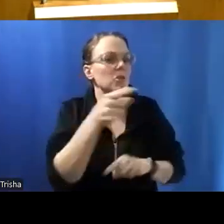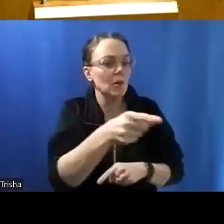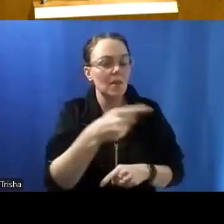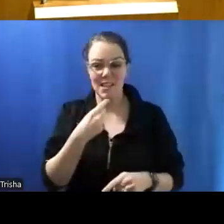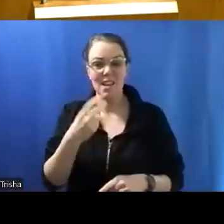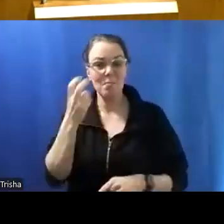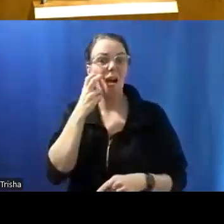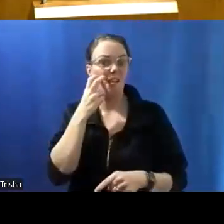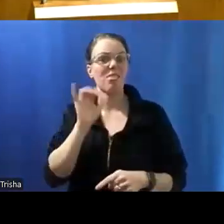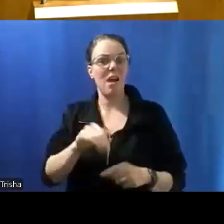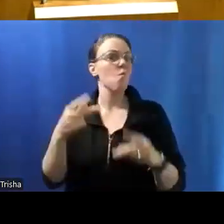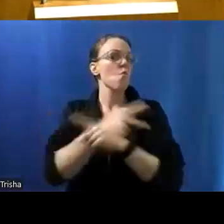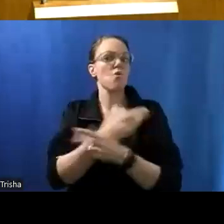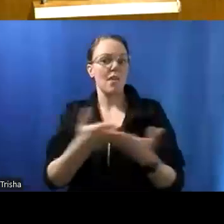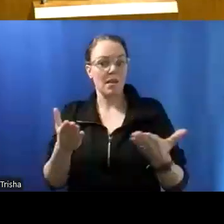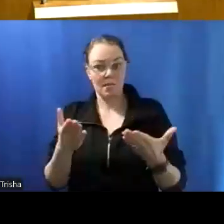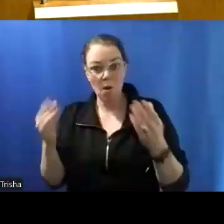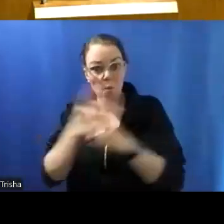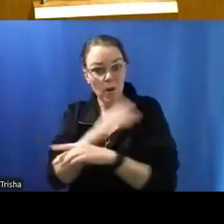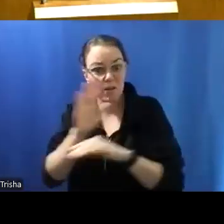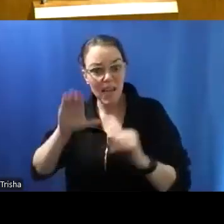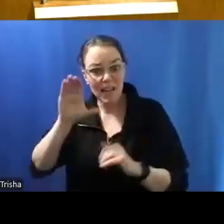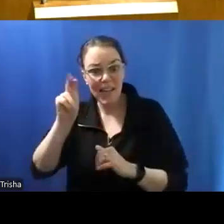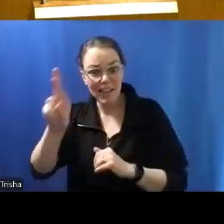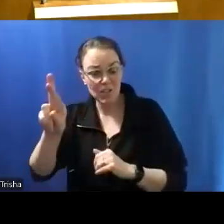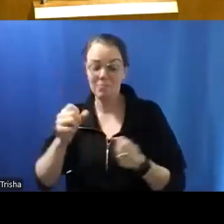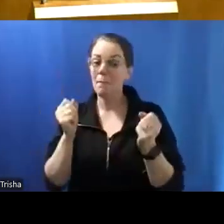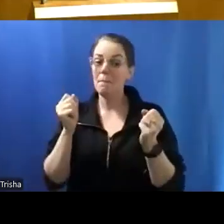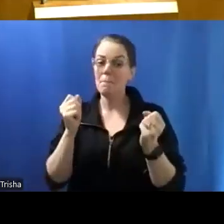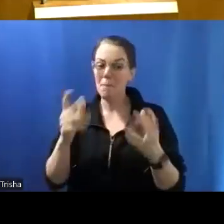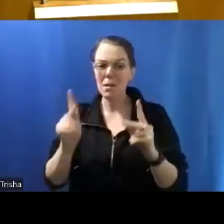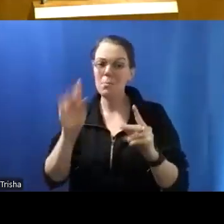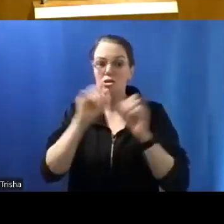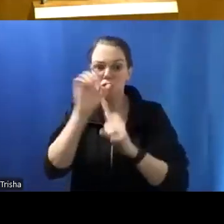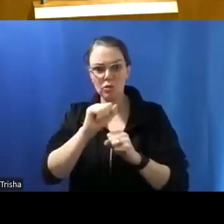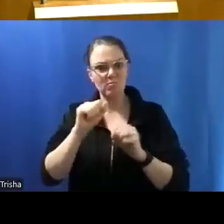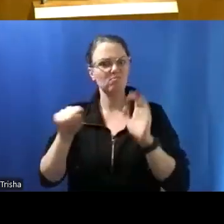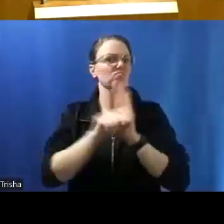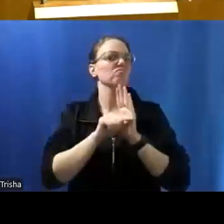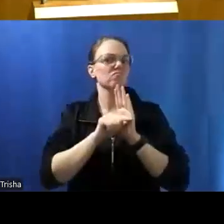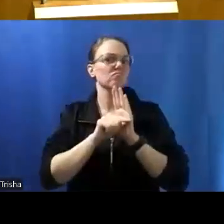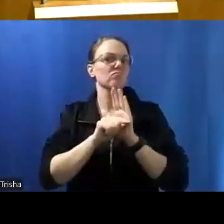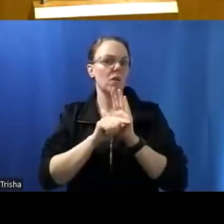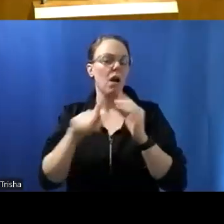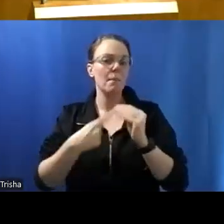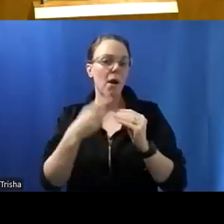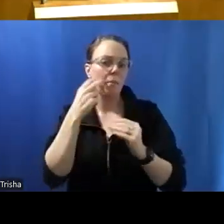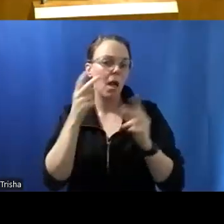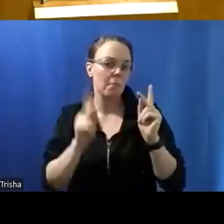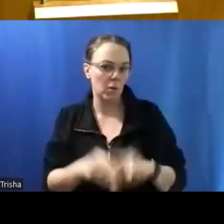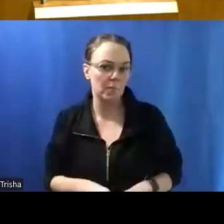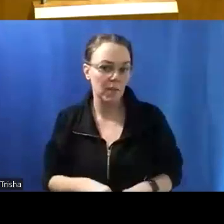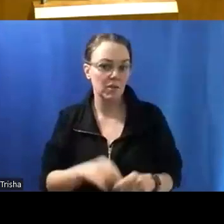cancer. And many people have a lot of stigmatized views about blind people. So then if you